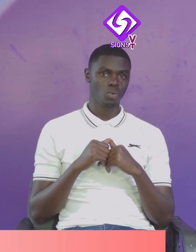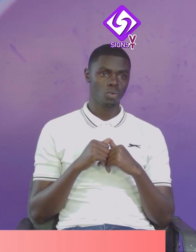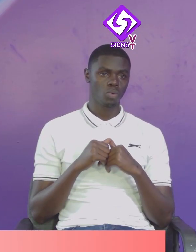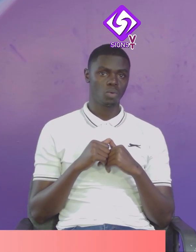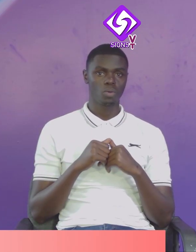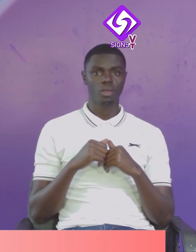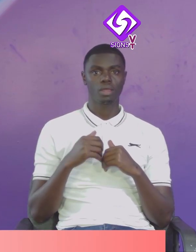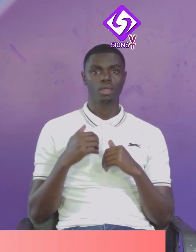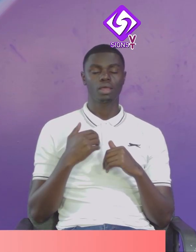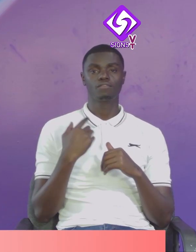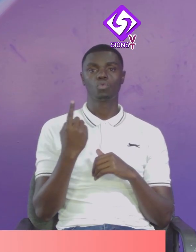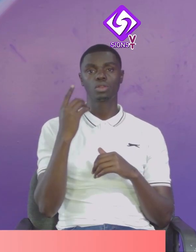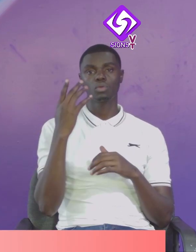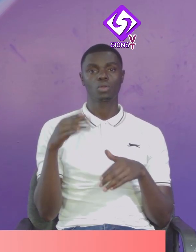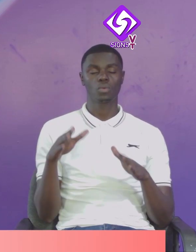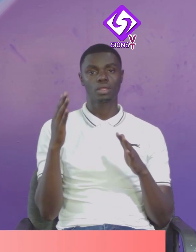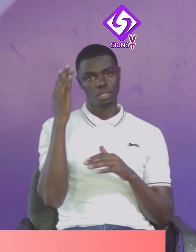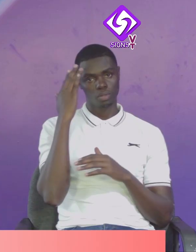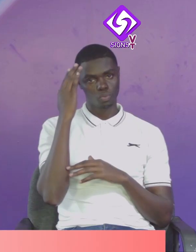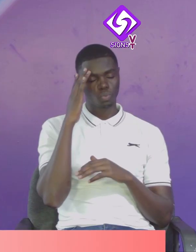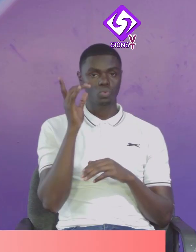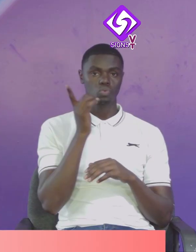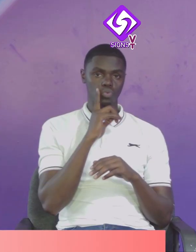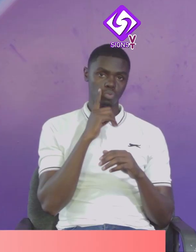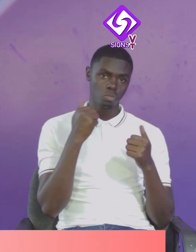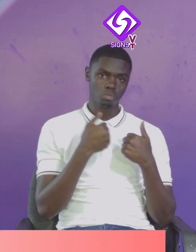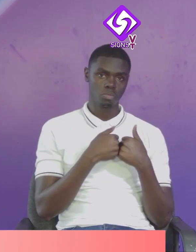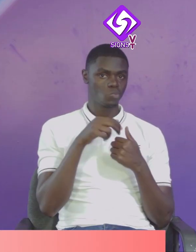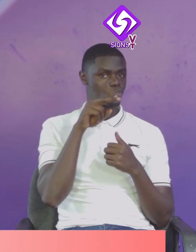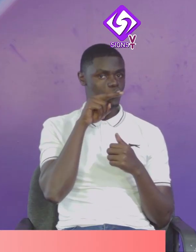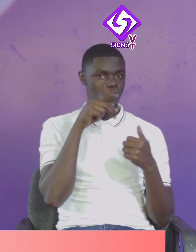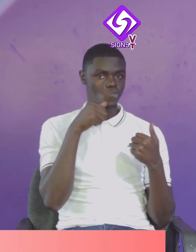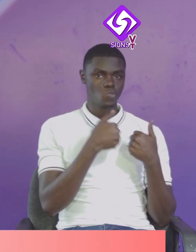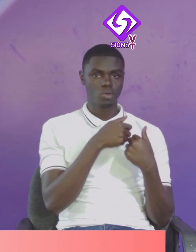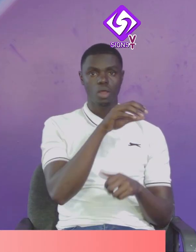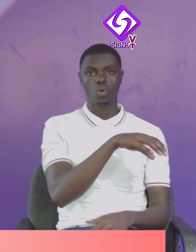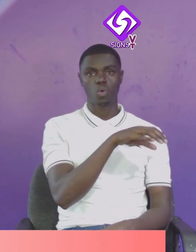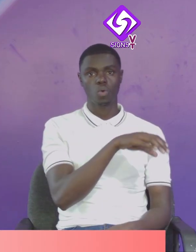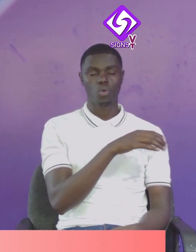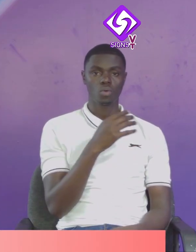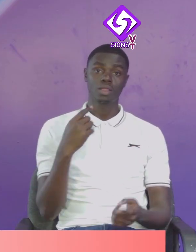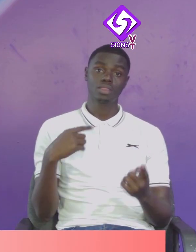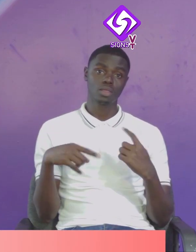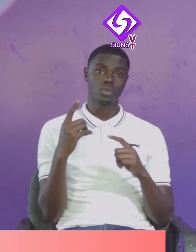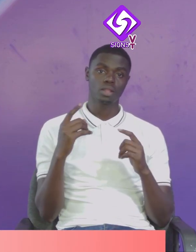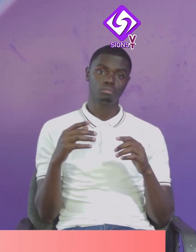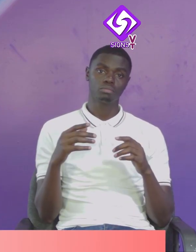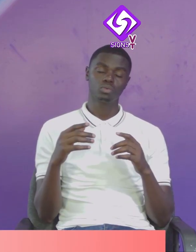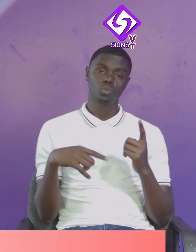there's only one way to find out, and just like you mentioned, tomorrow 10 p.m., Nigeria playing off against DR Congo. Now, the winner will